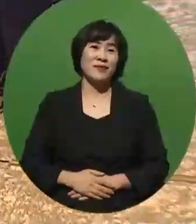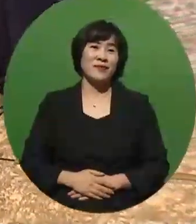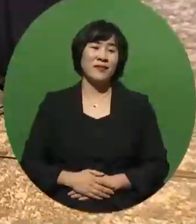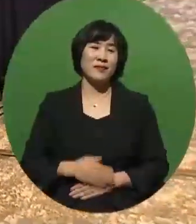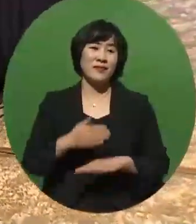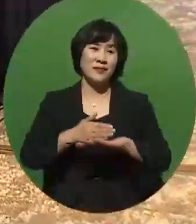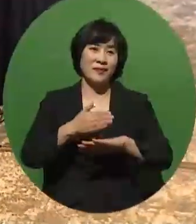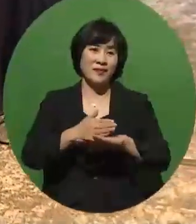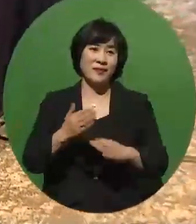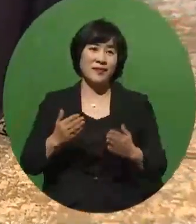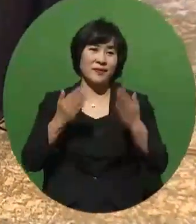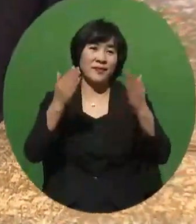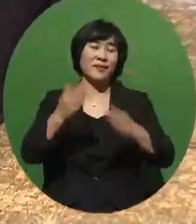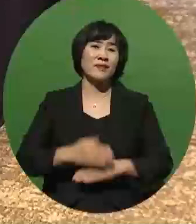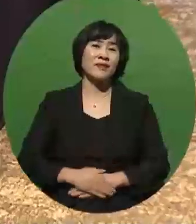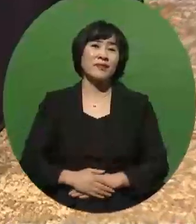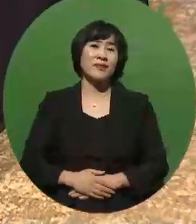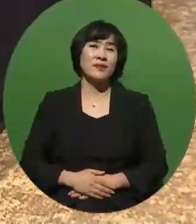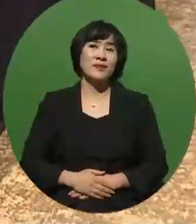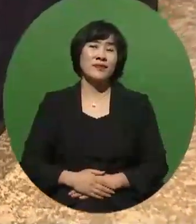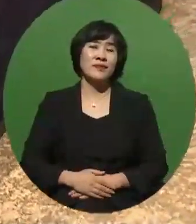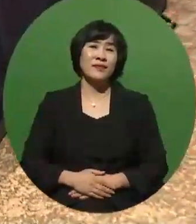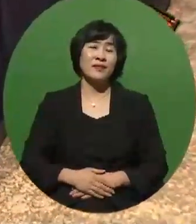distinguished speakers from home and abroad.